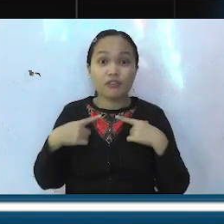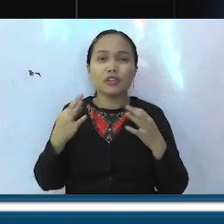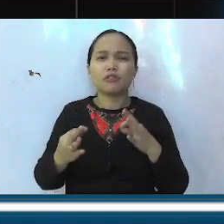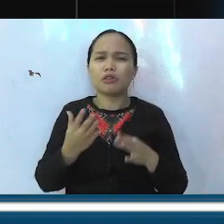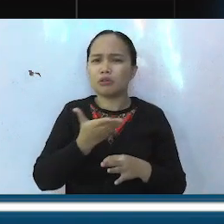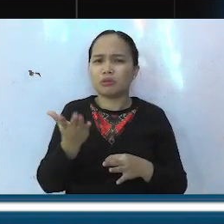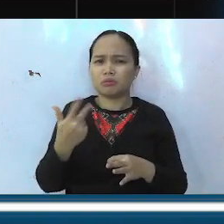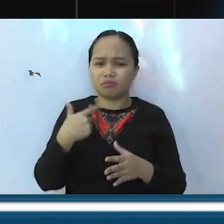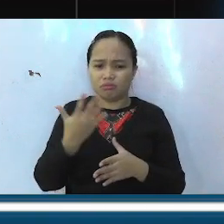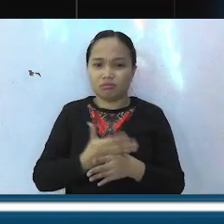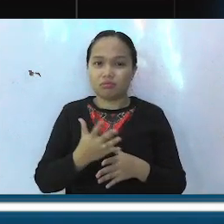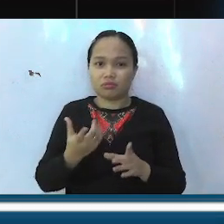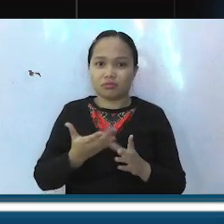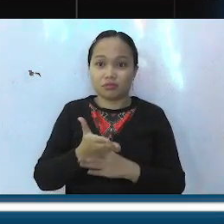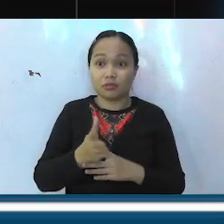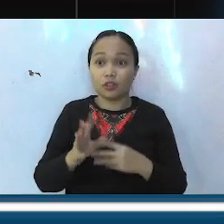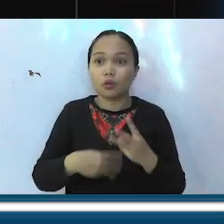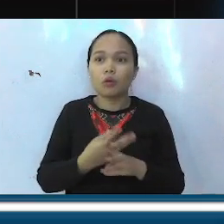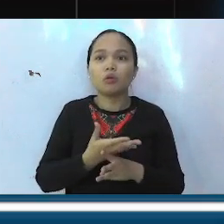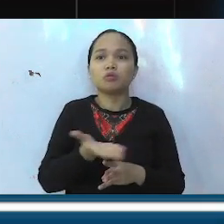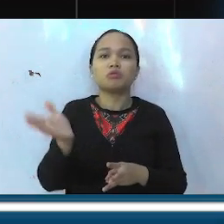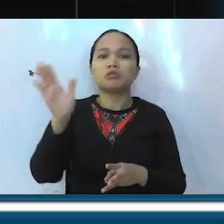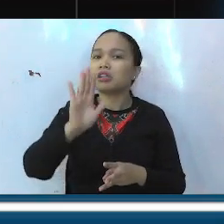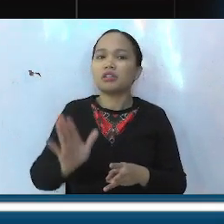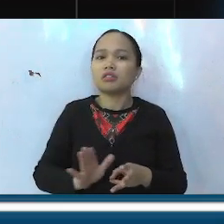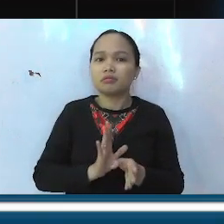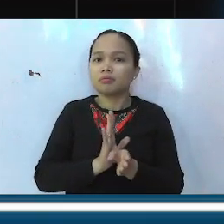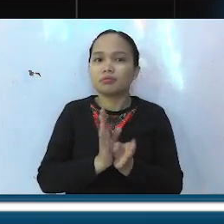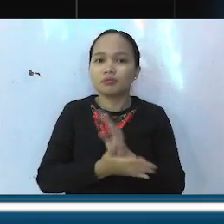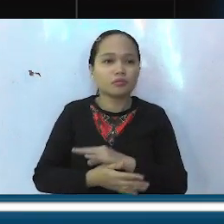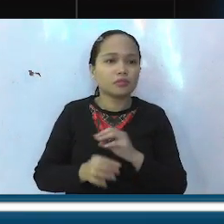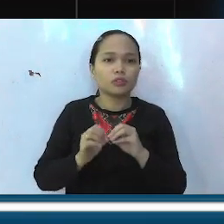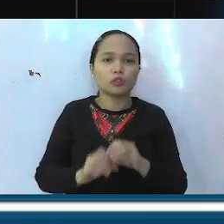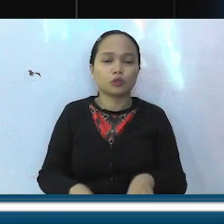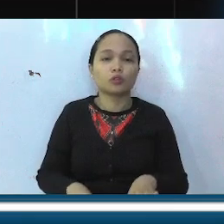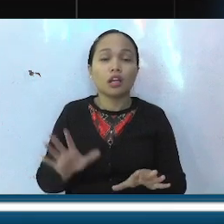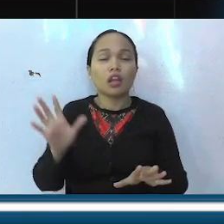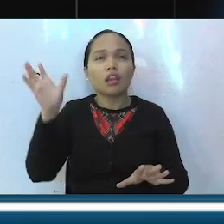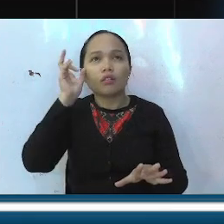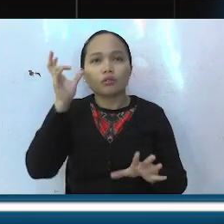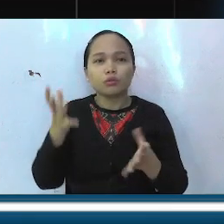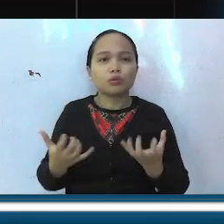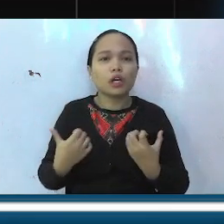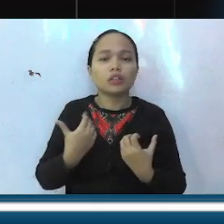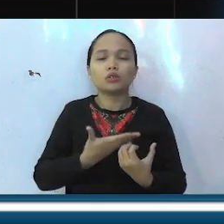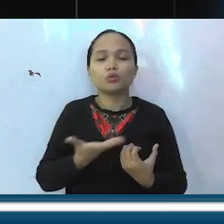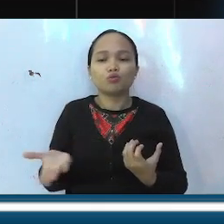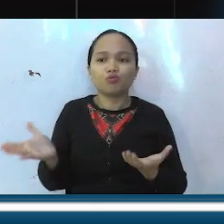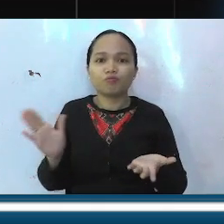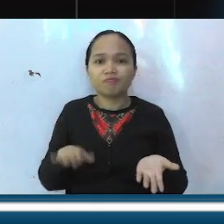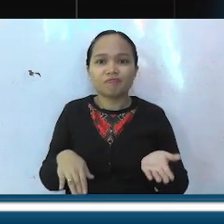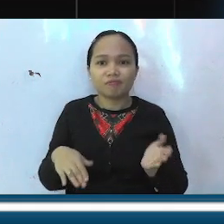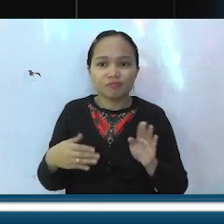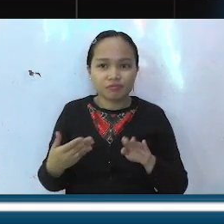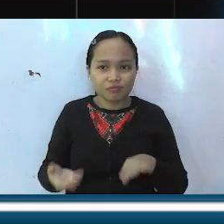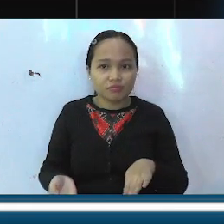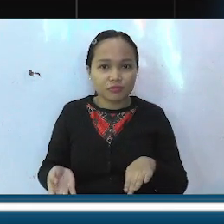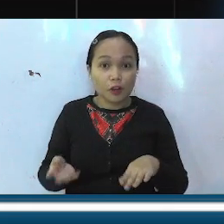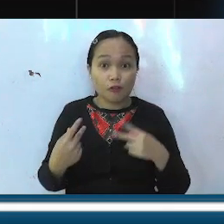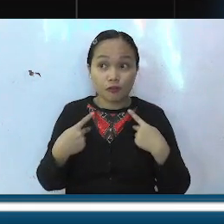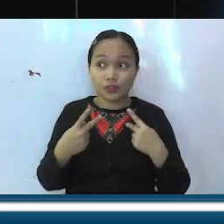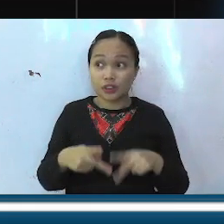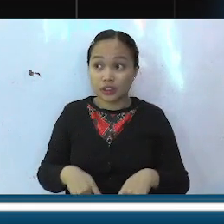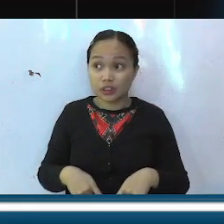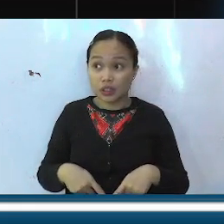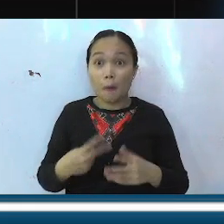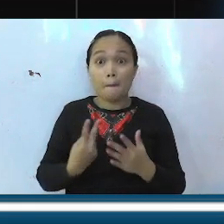sidetracked by the world, you will never stay alive. Amen. The devil wants you dead spiritually. Amen. He wants and you physically. Dead. Physically.